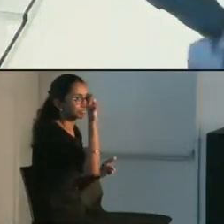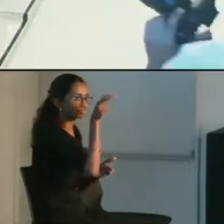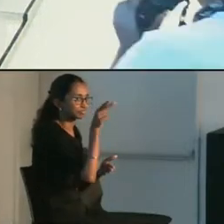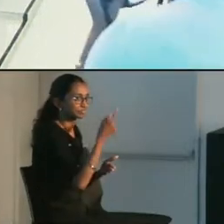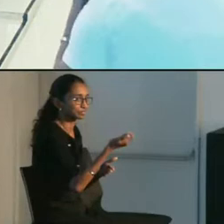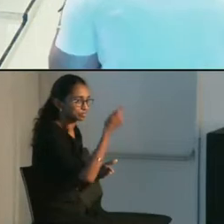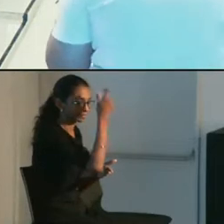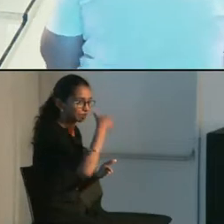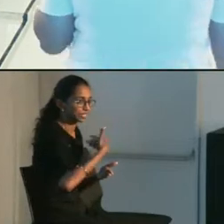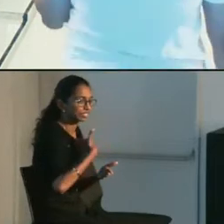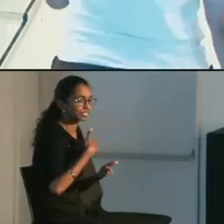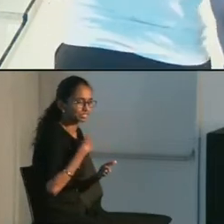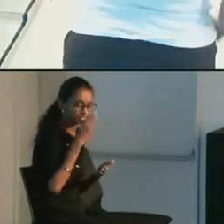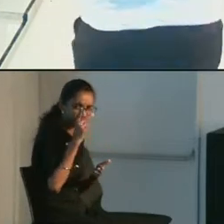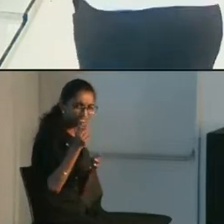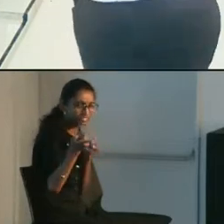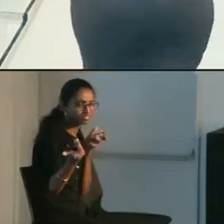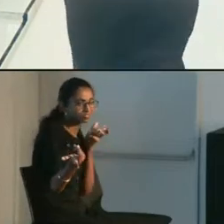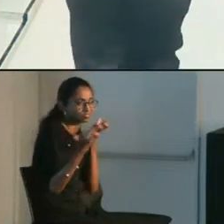related with you on that aspect, saying, you know,